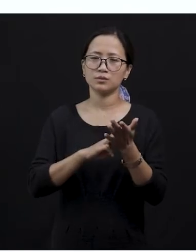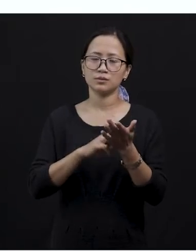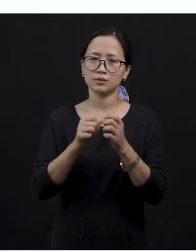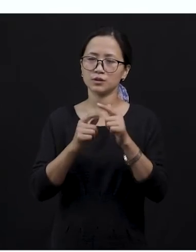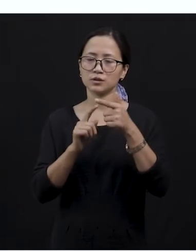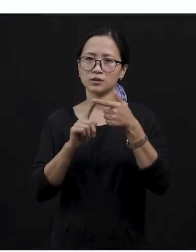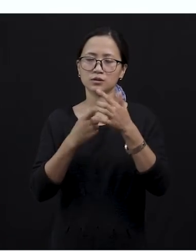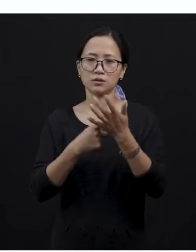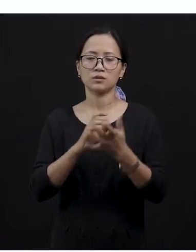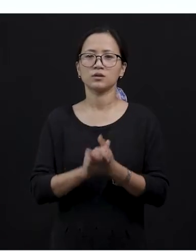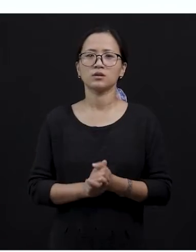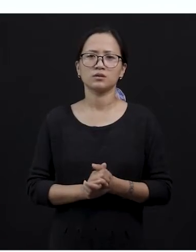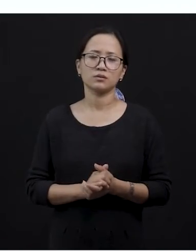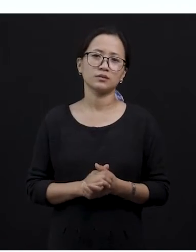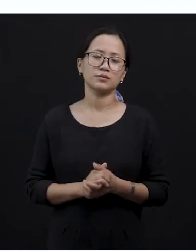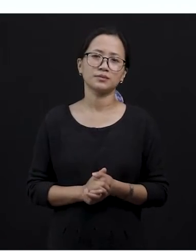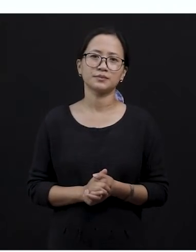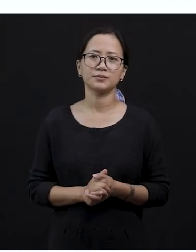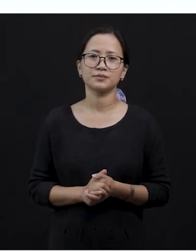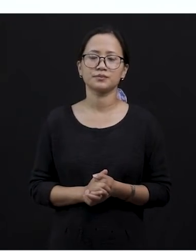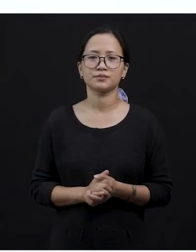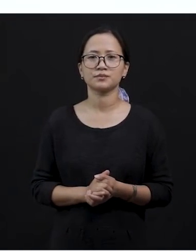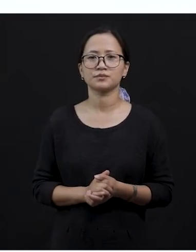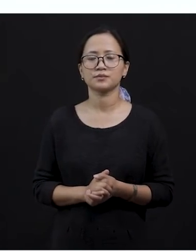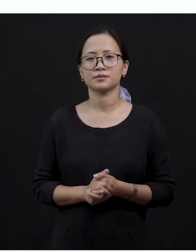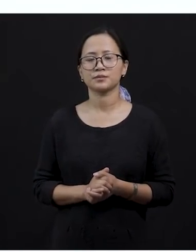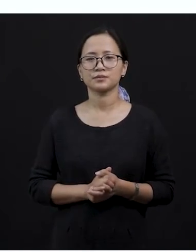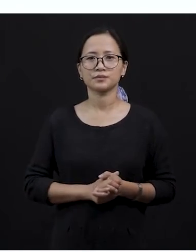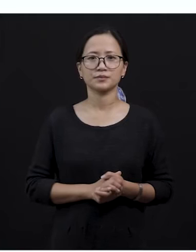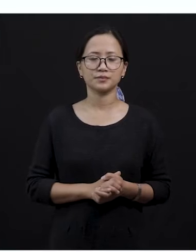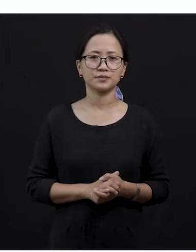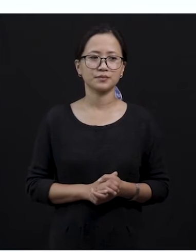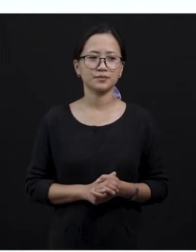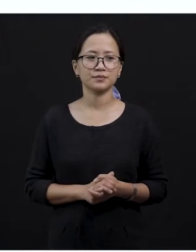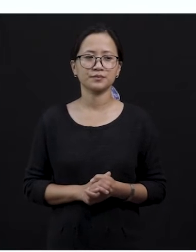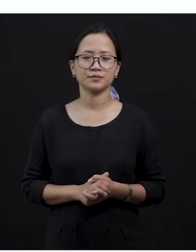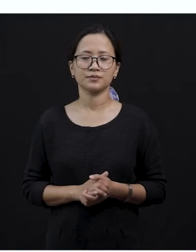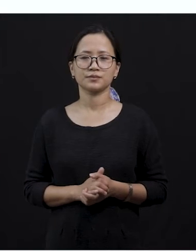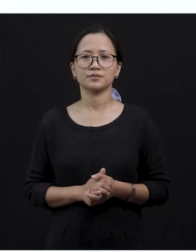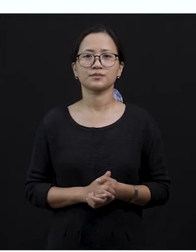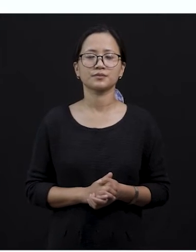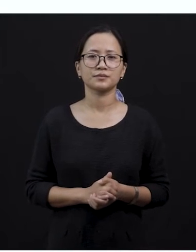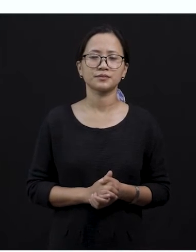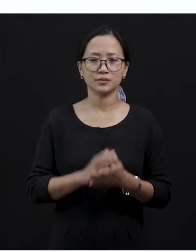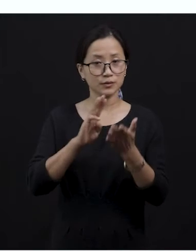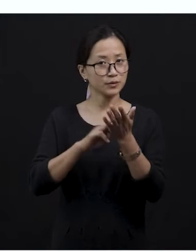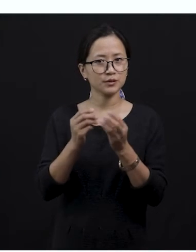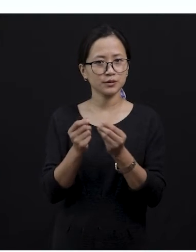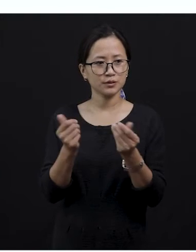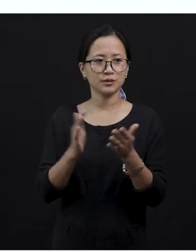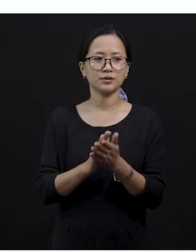matters can be changed from solid to liquid and liquid to gas, and from gas to liquid to solid. So a